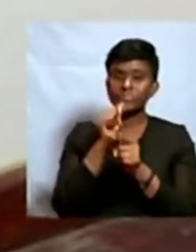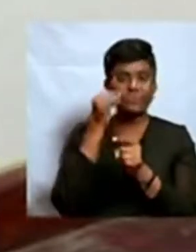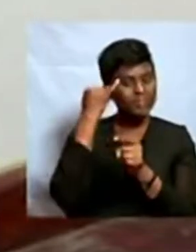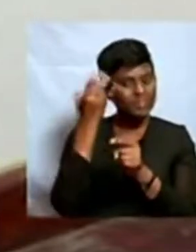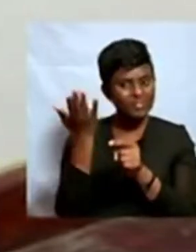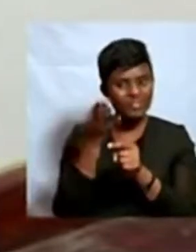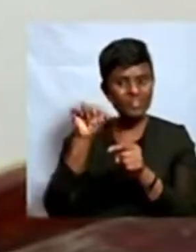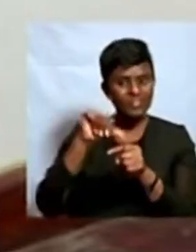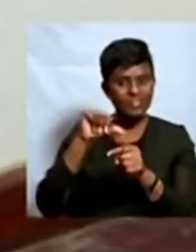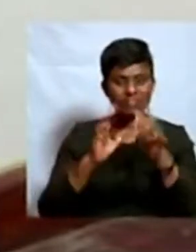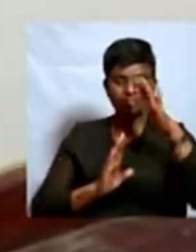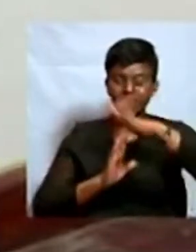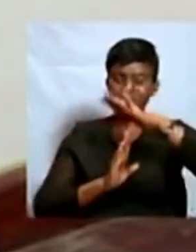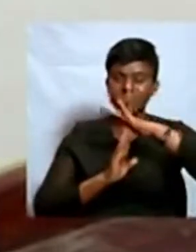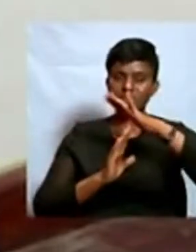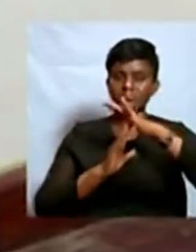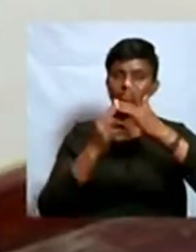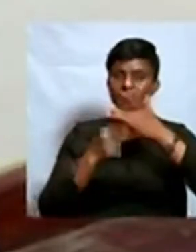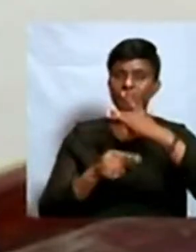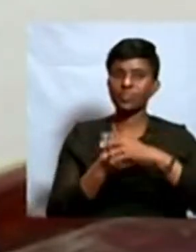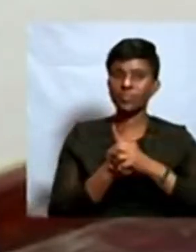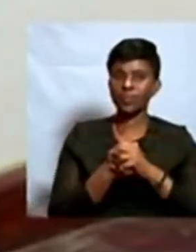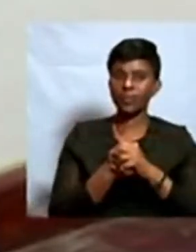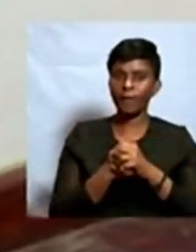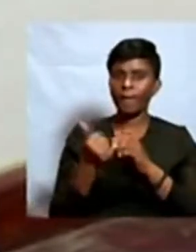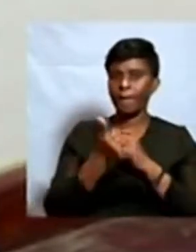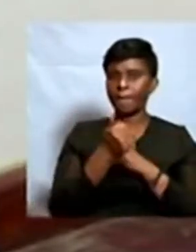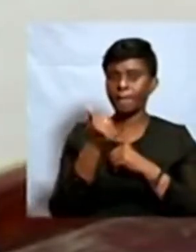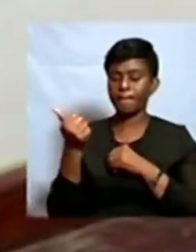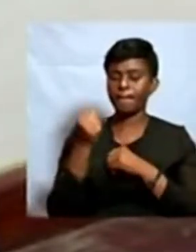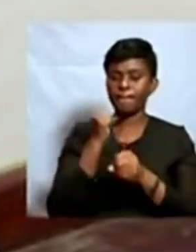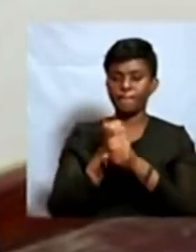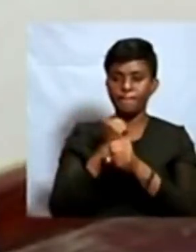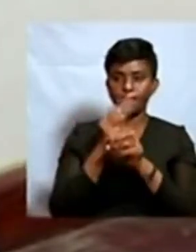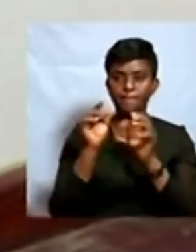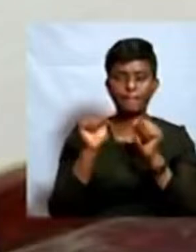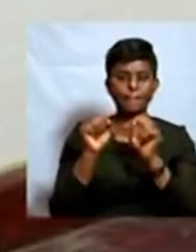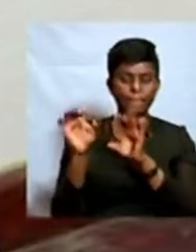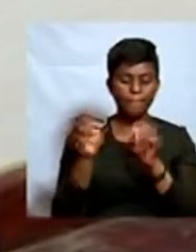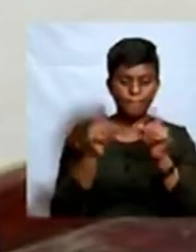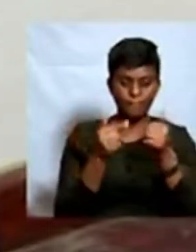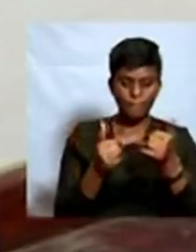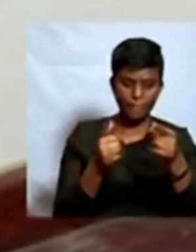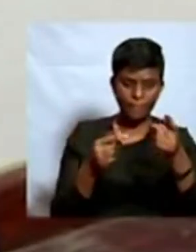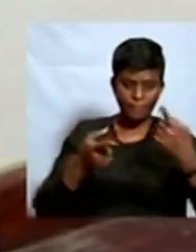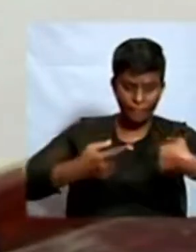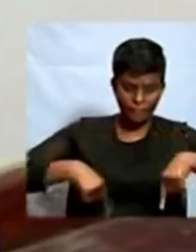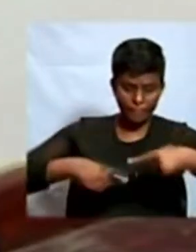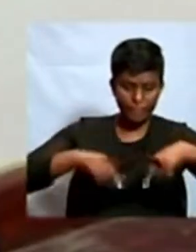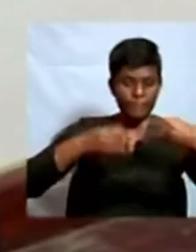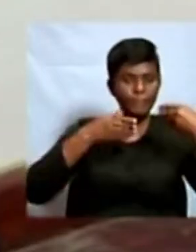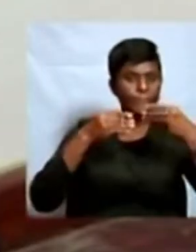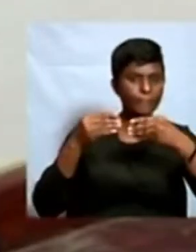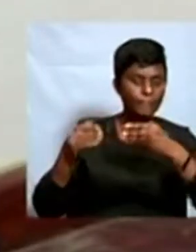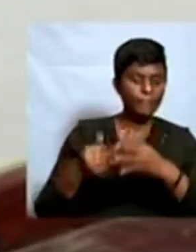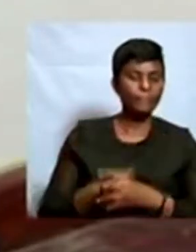to limit what other operators can do when it comes to the domestic market.